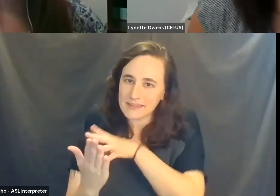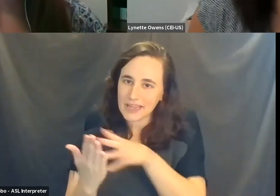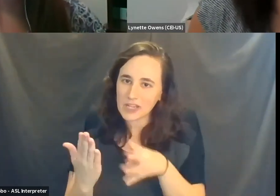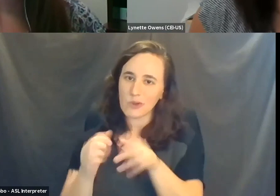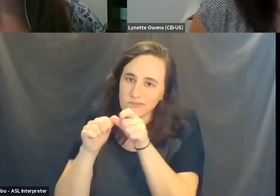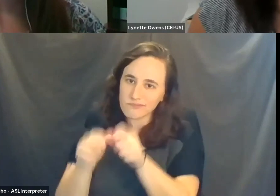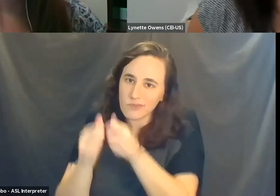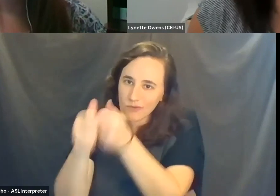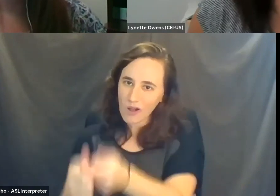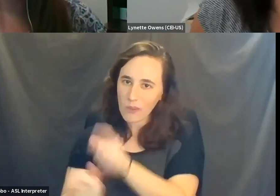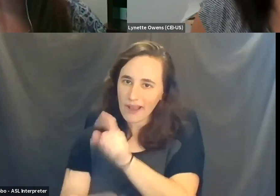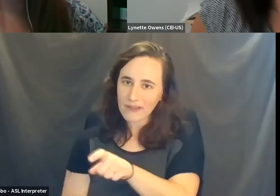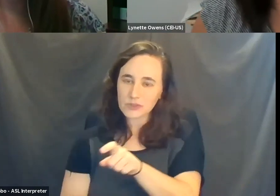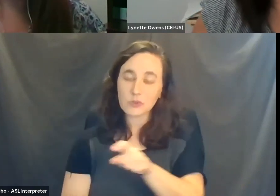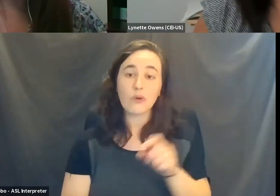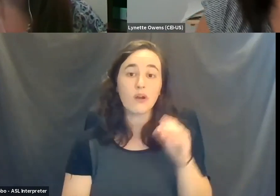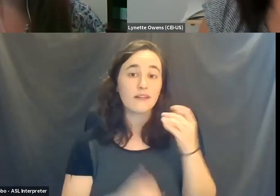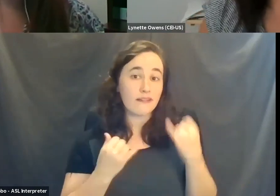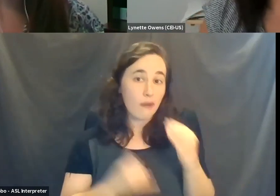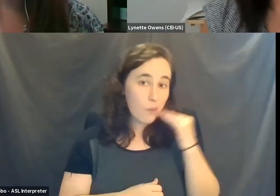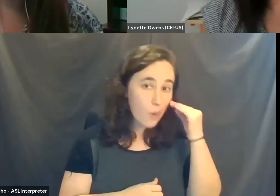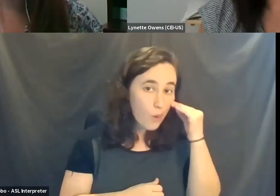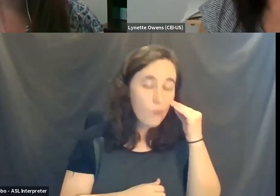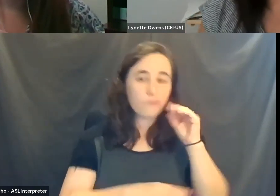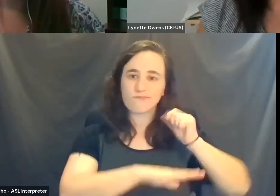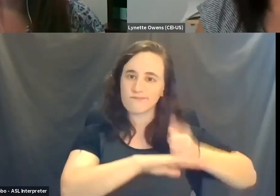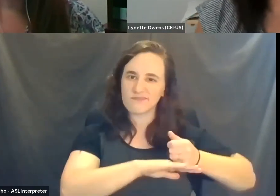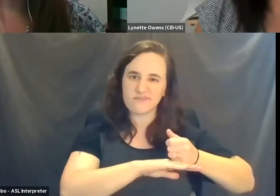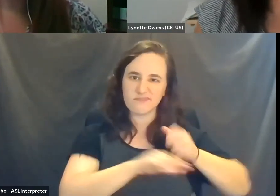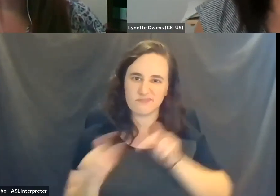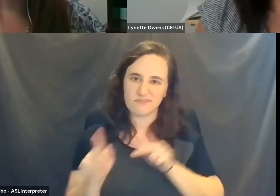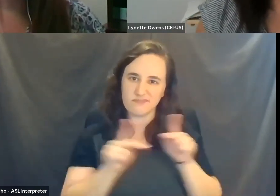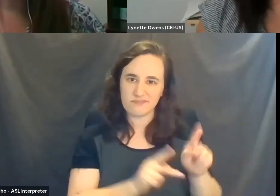hybrid schedule. And I do think it's important